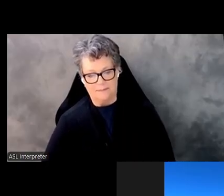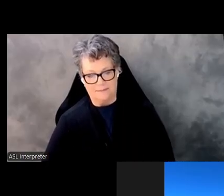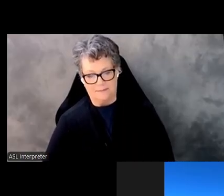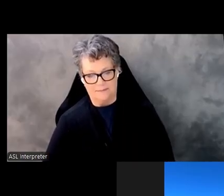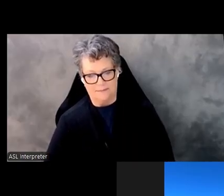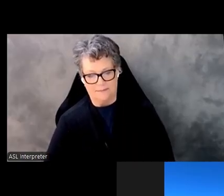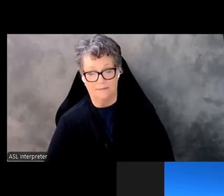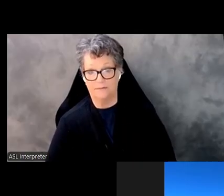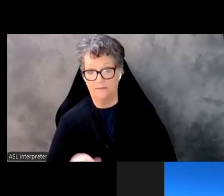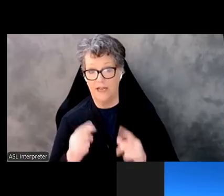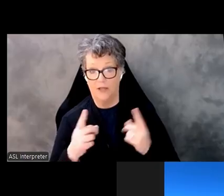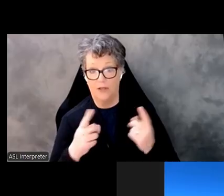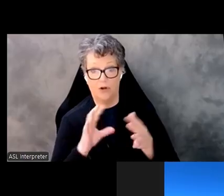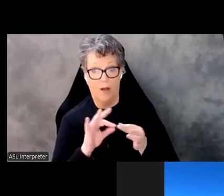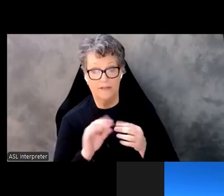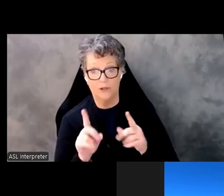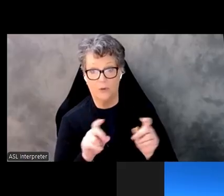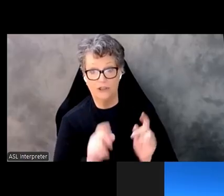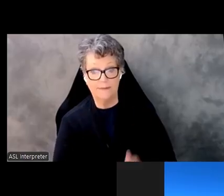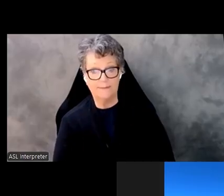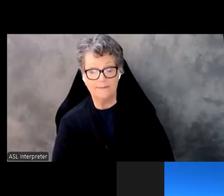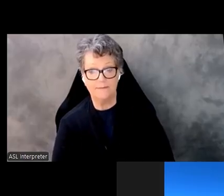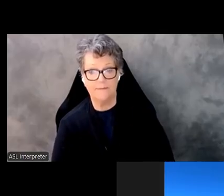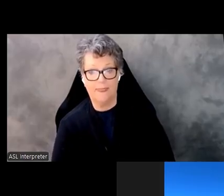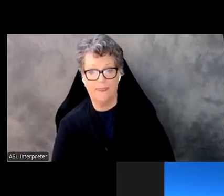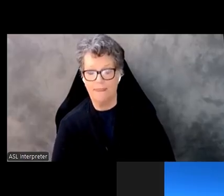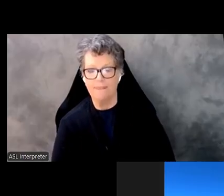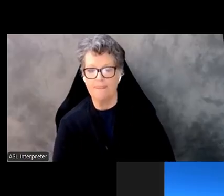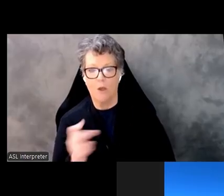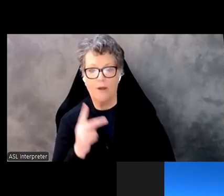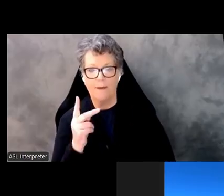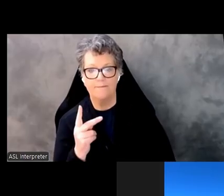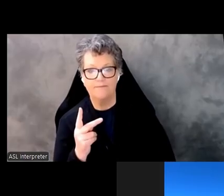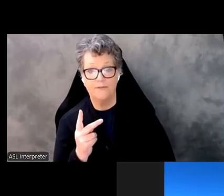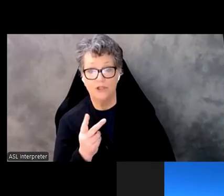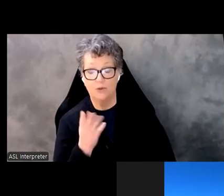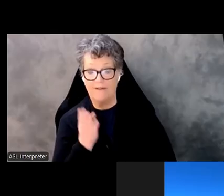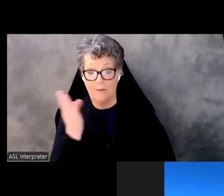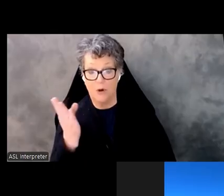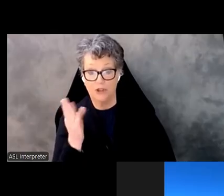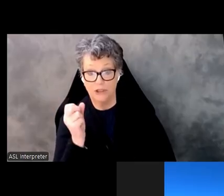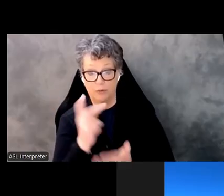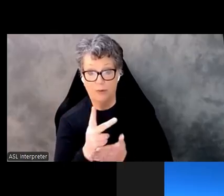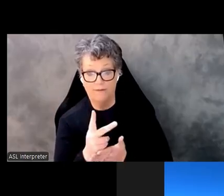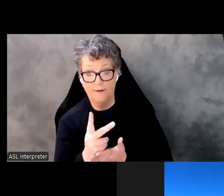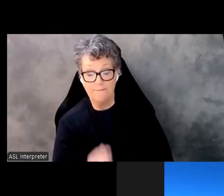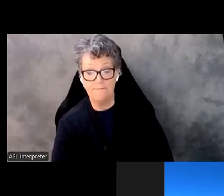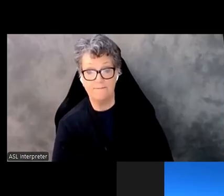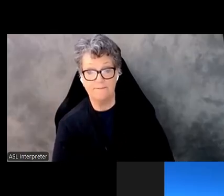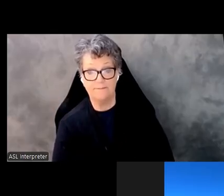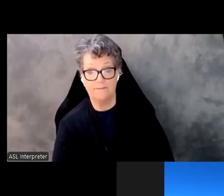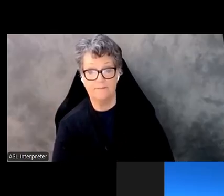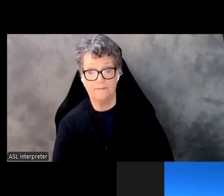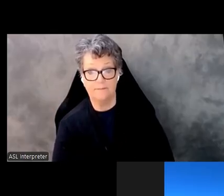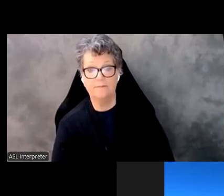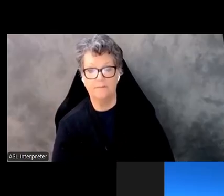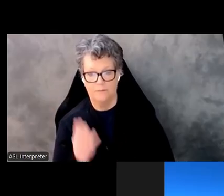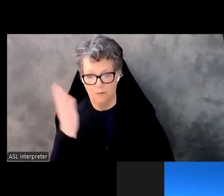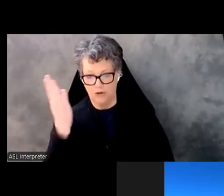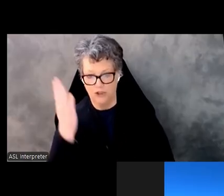Any other comments? Okay, do I have a motion to approve the resolution? So